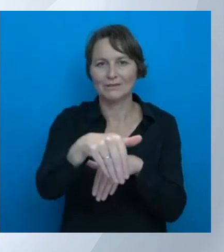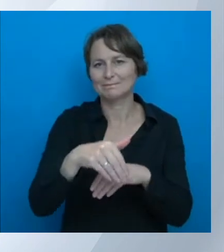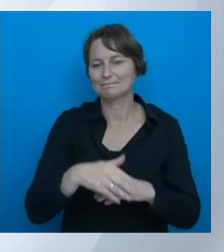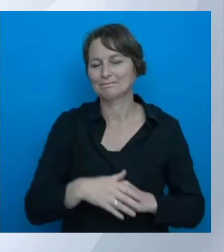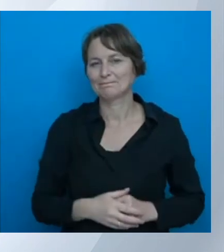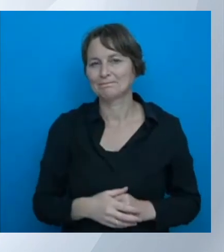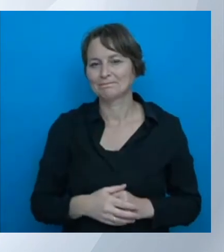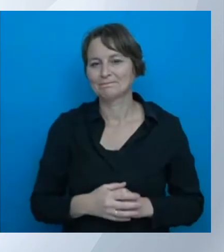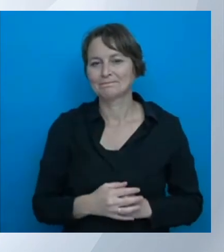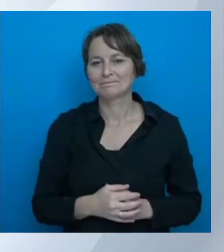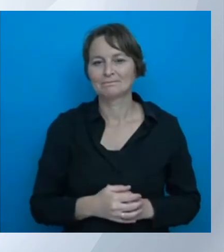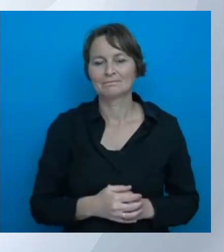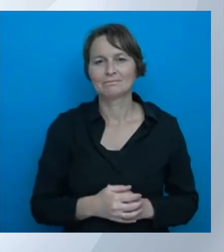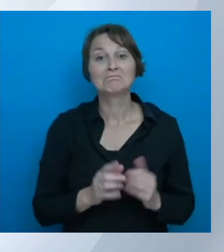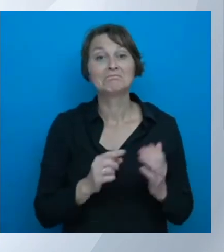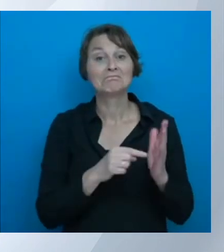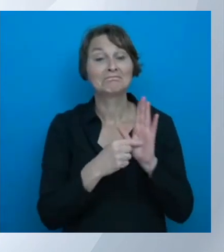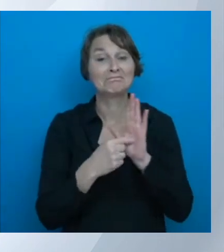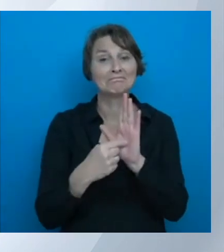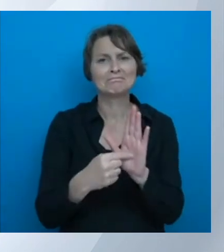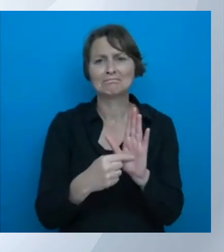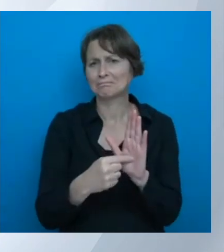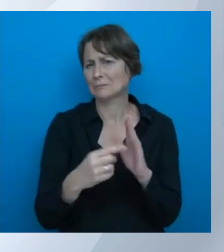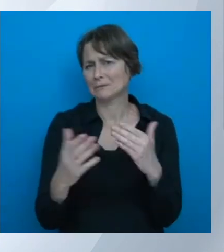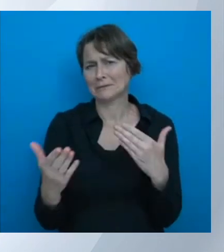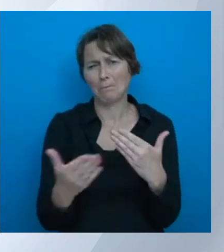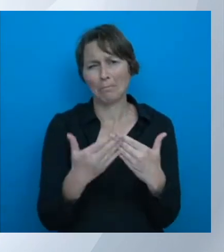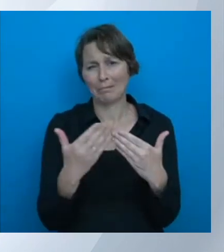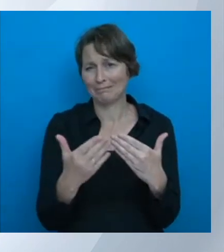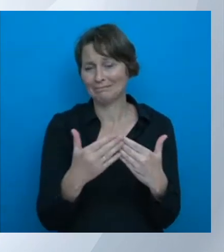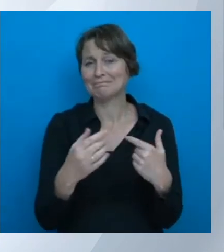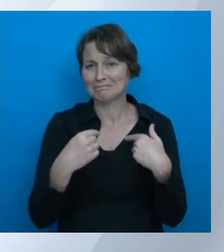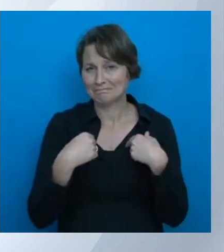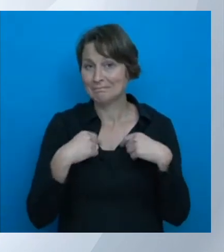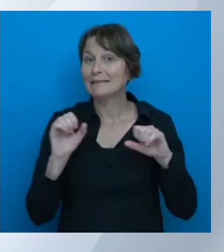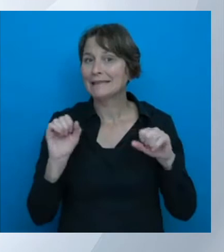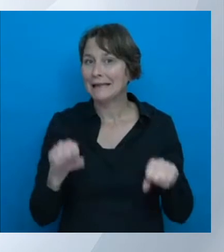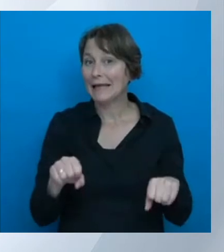I want to show you that how simple it is for me to use Dapr